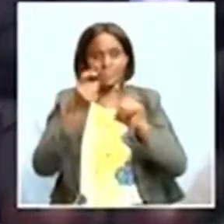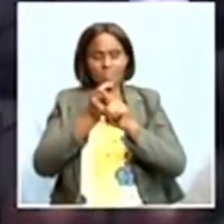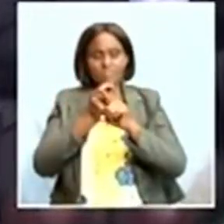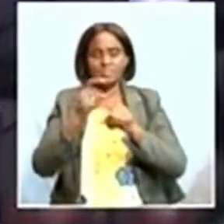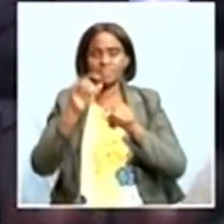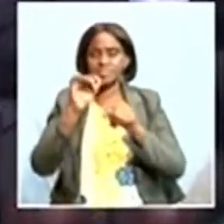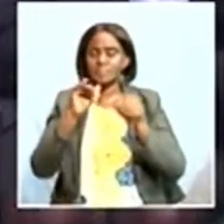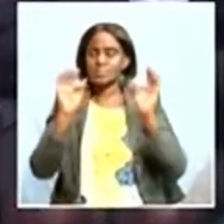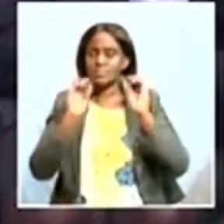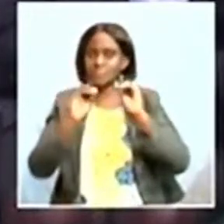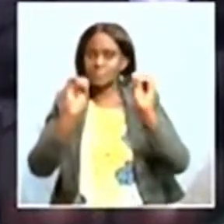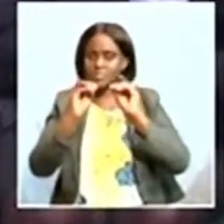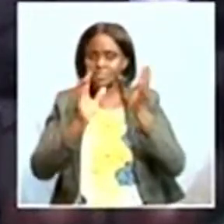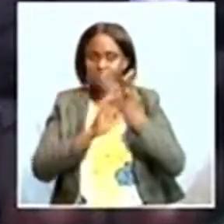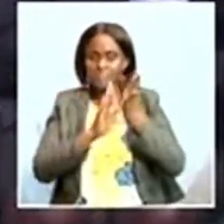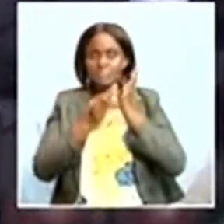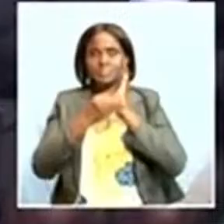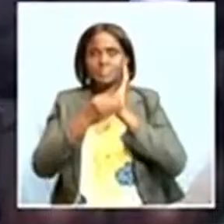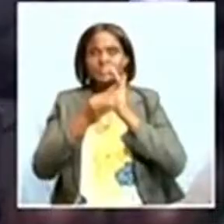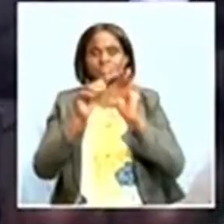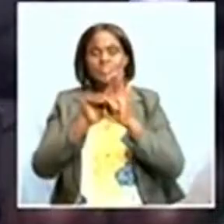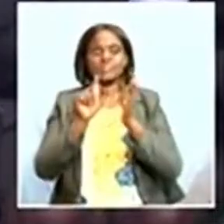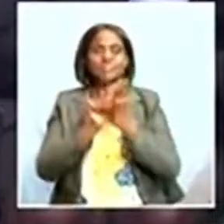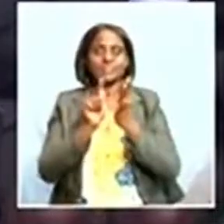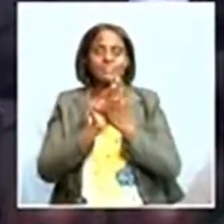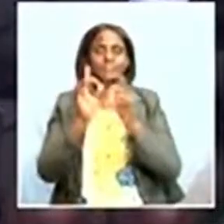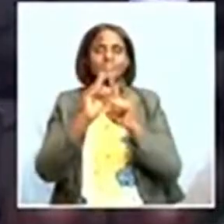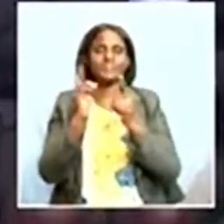Inspire Leadership School in Lusaka District.